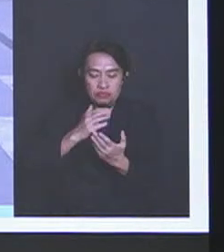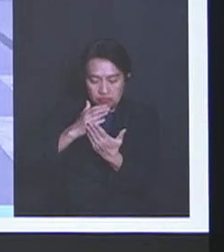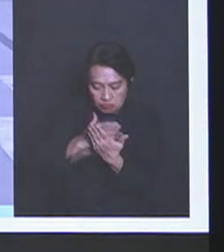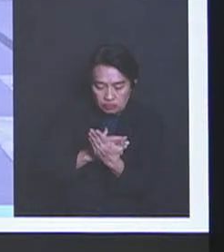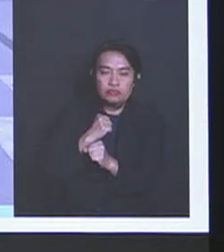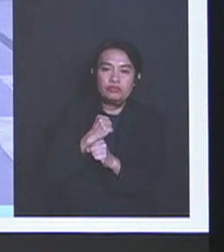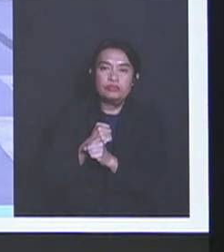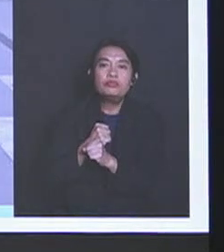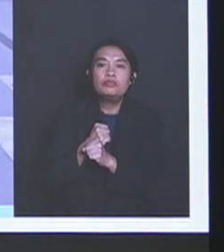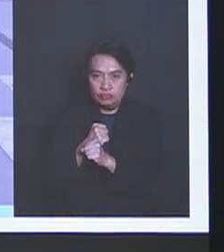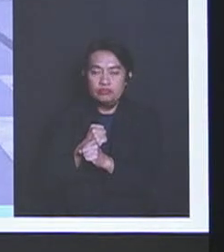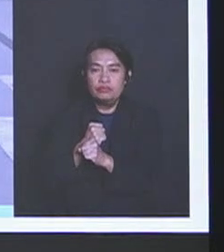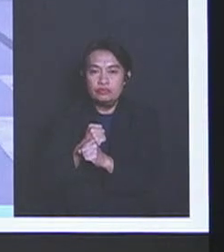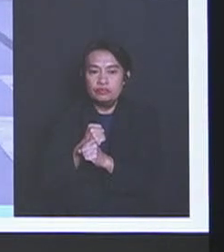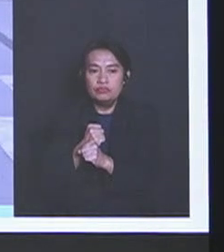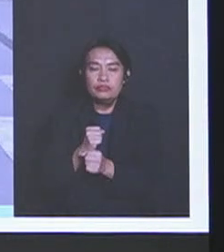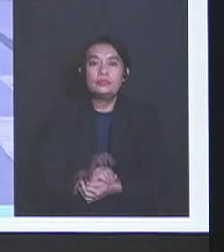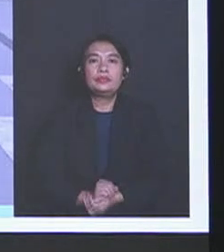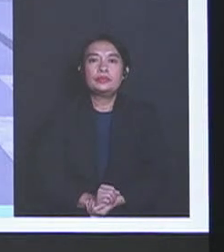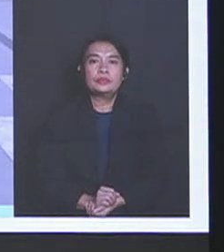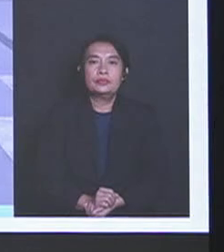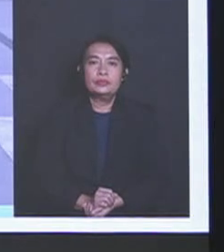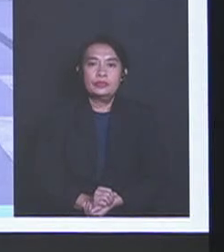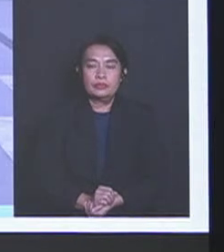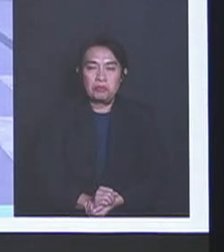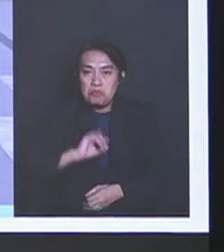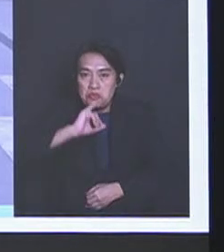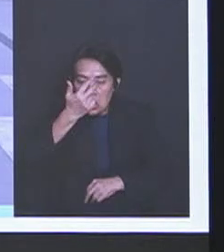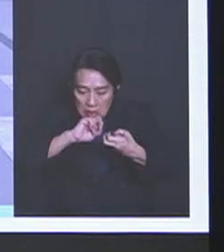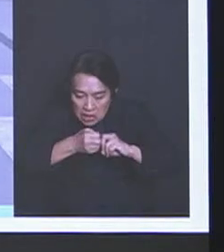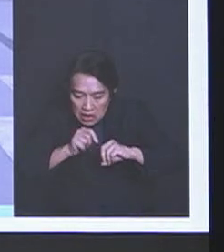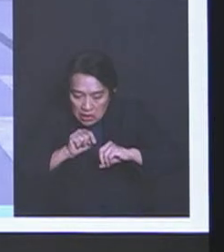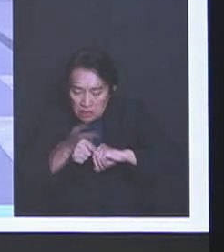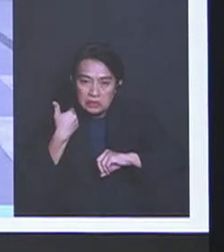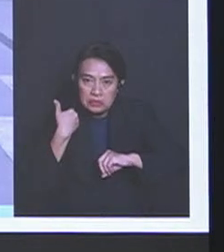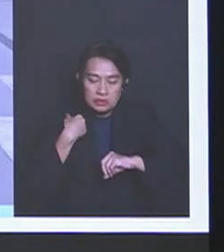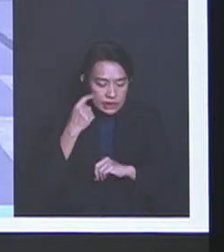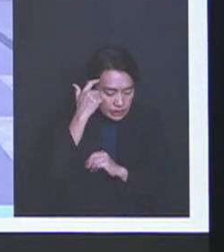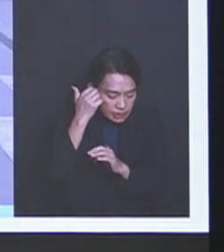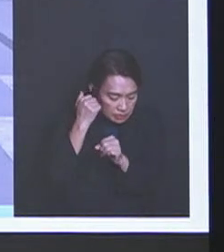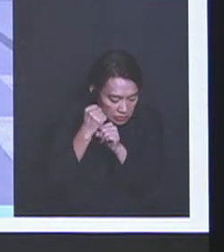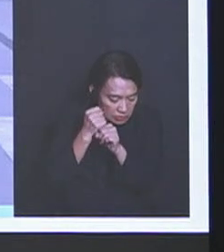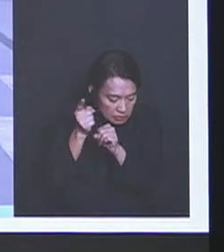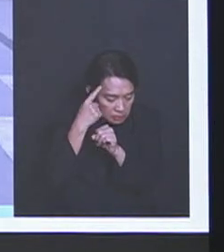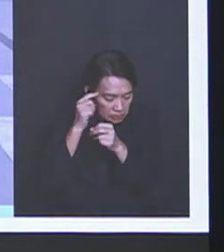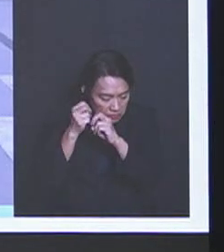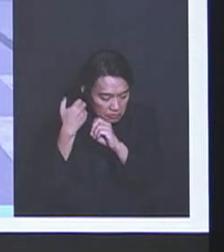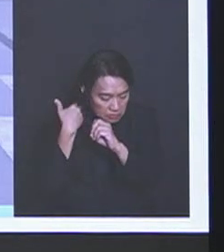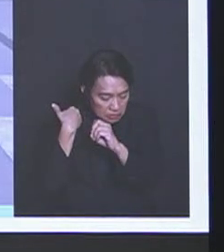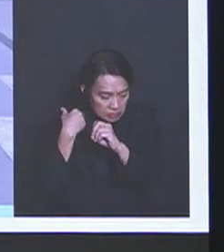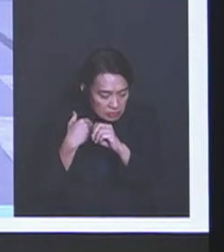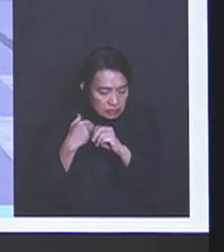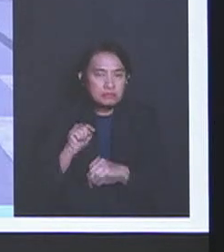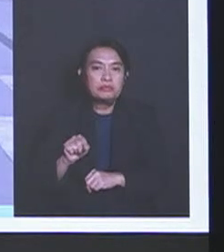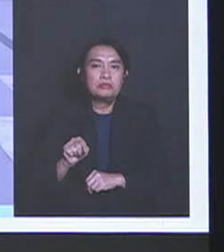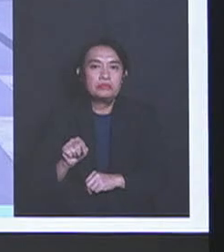problem is only under the table, inside your mind, but not talk on the table. So when we have Coffee Sunday, every problem talk